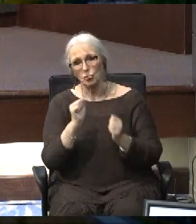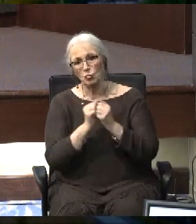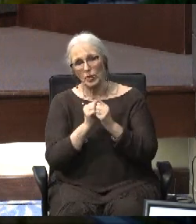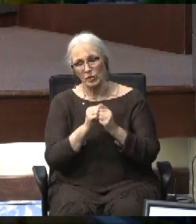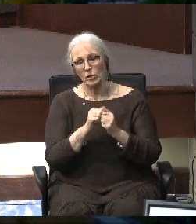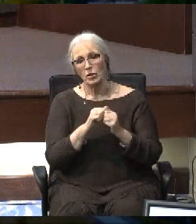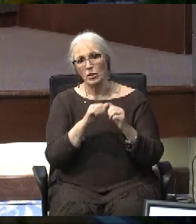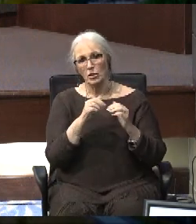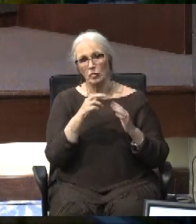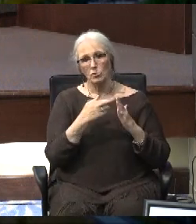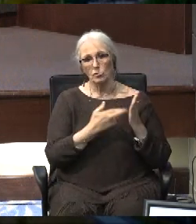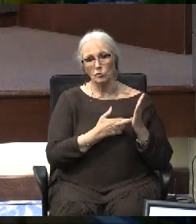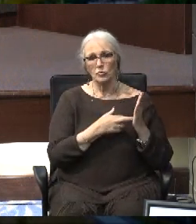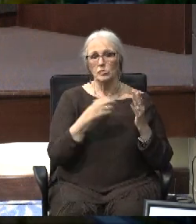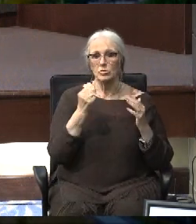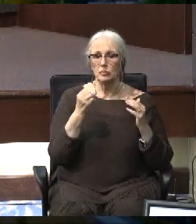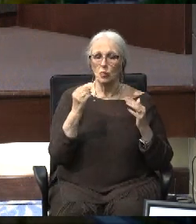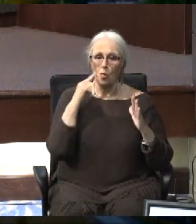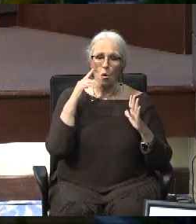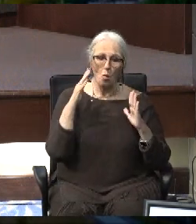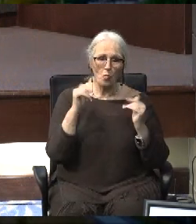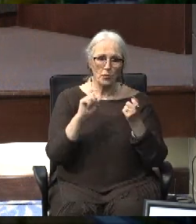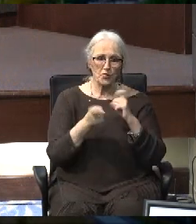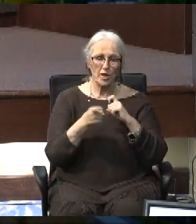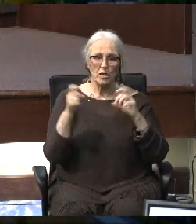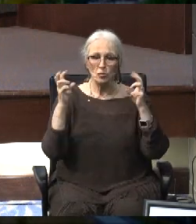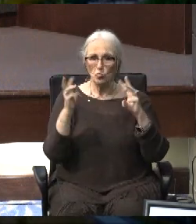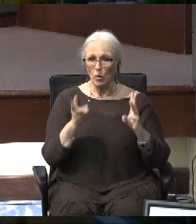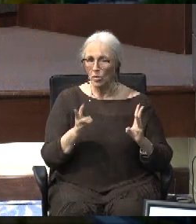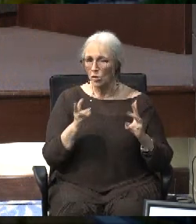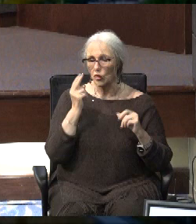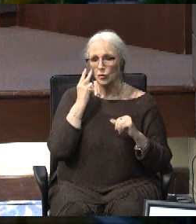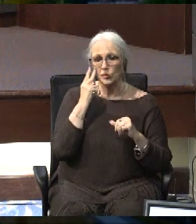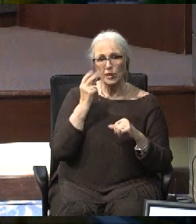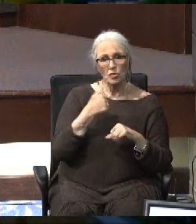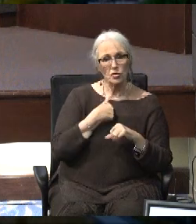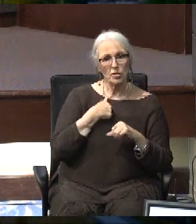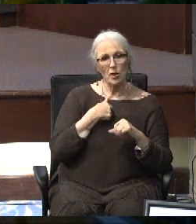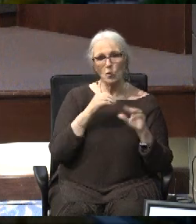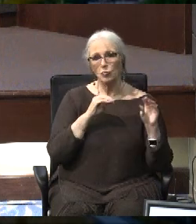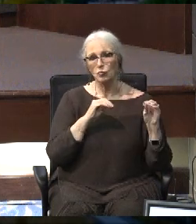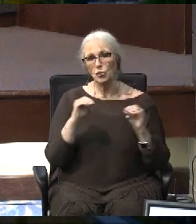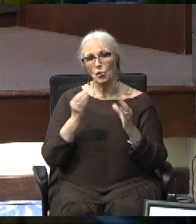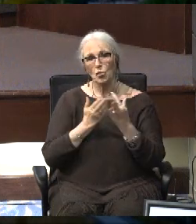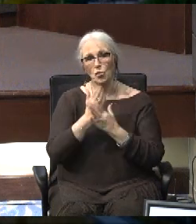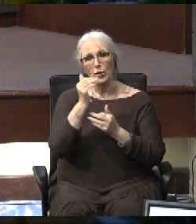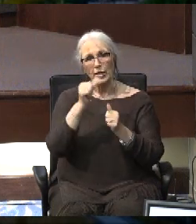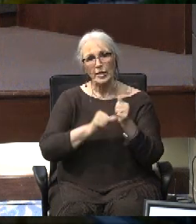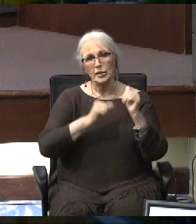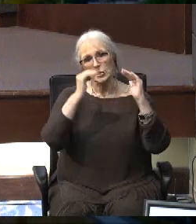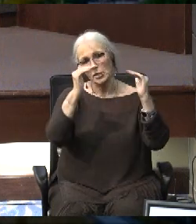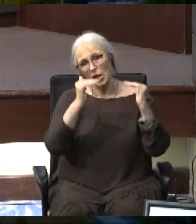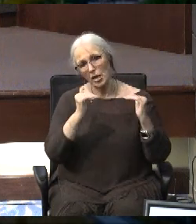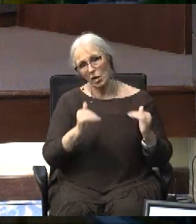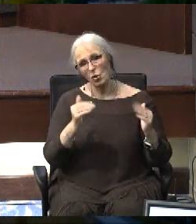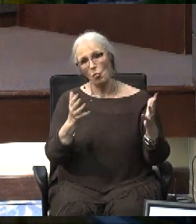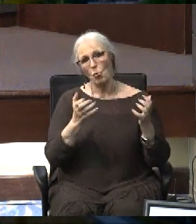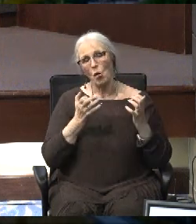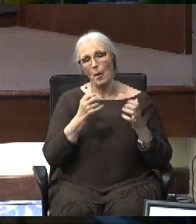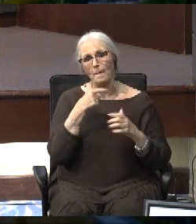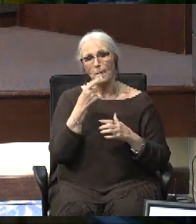So hopefully we get a turn of the weather and we don't see ourselves move through each of those stages, but wanted the public to be